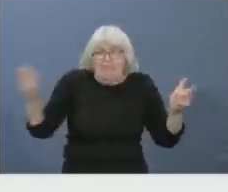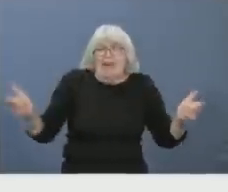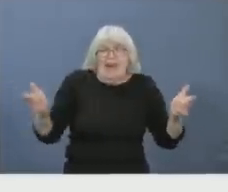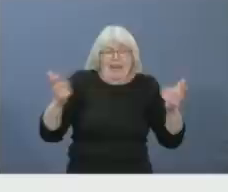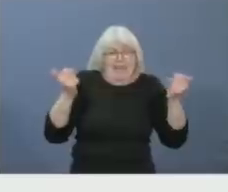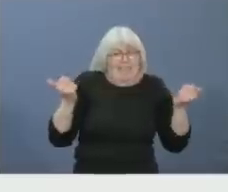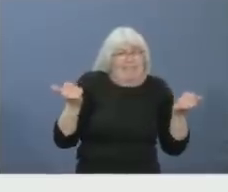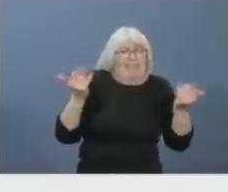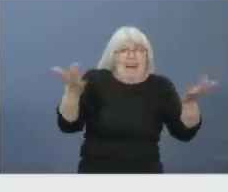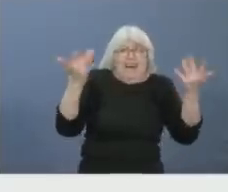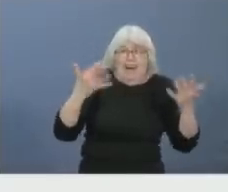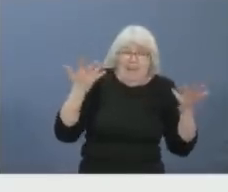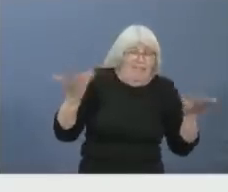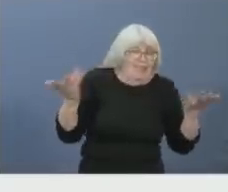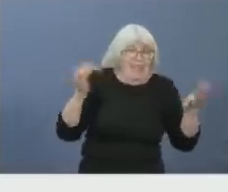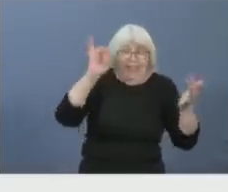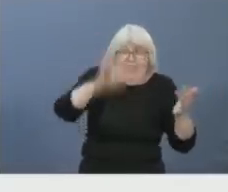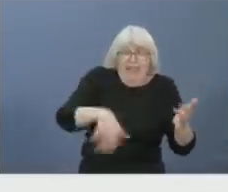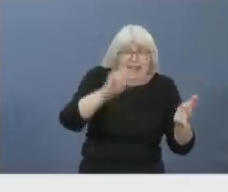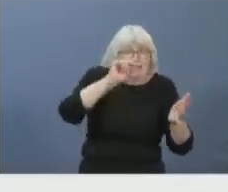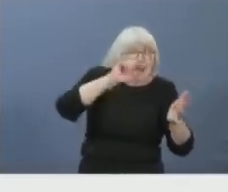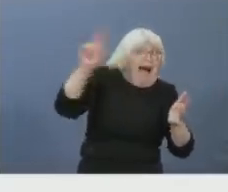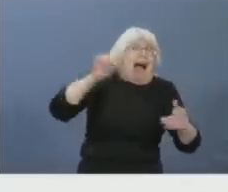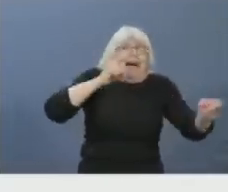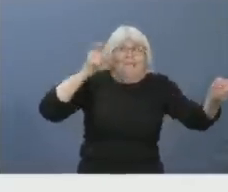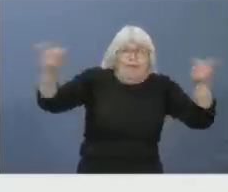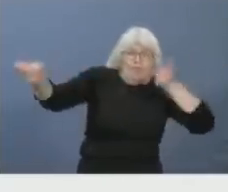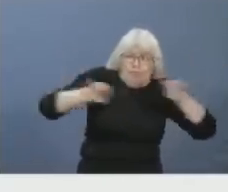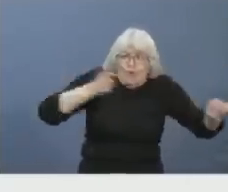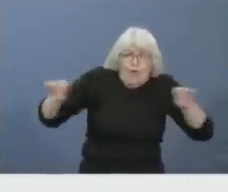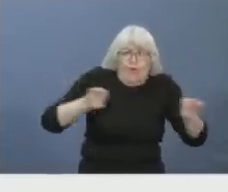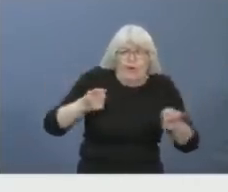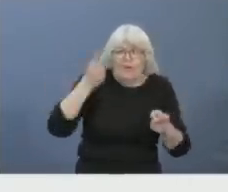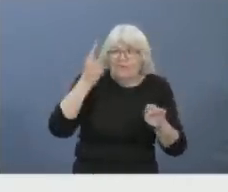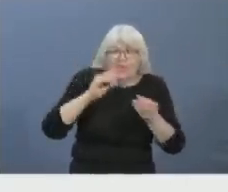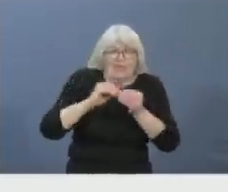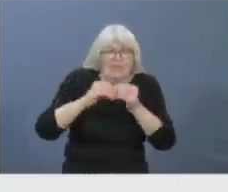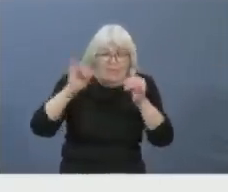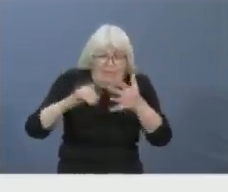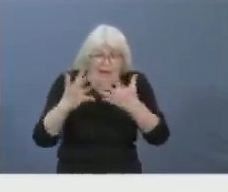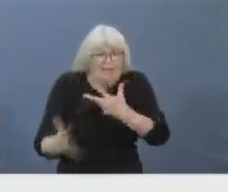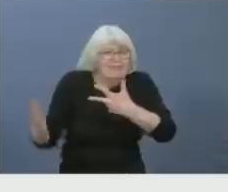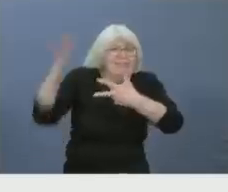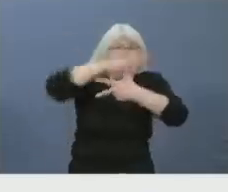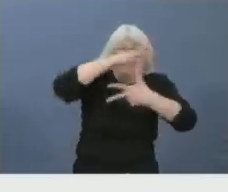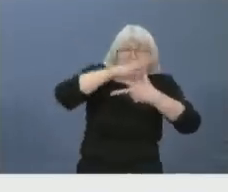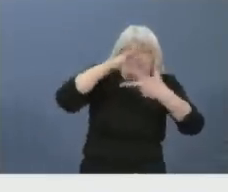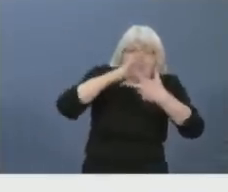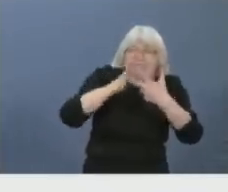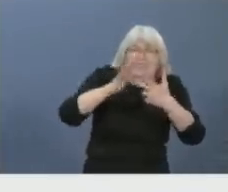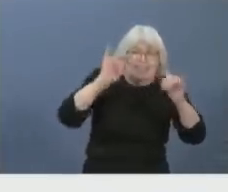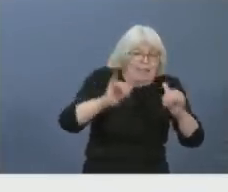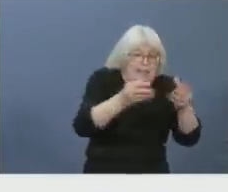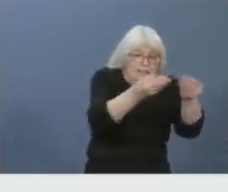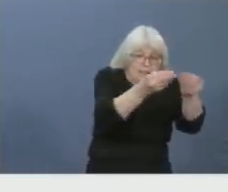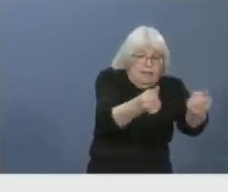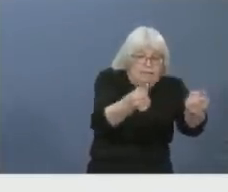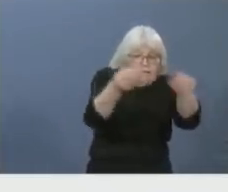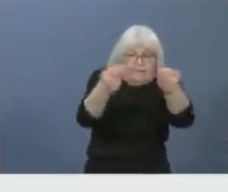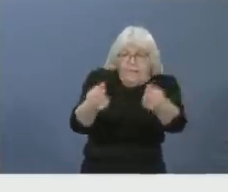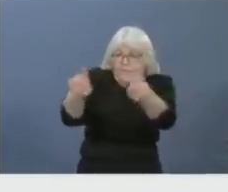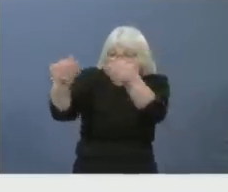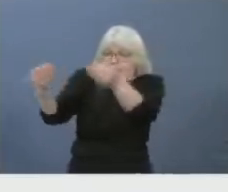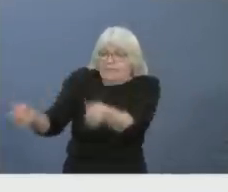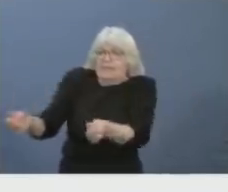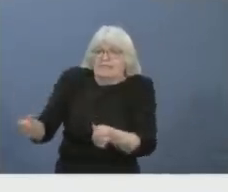out of control. That's the number one priority right now, getting those fires under control. So those that can get back home can get back